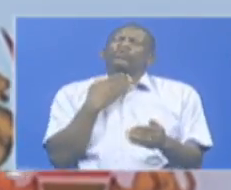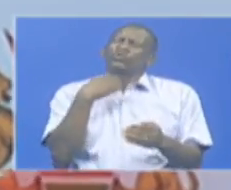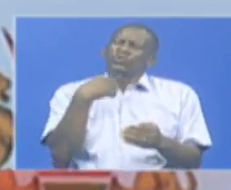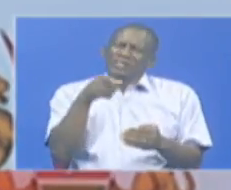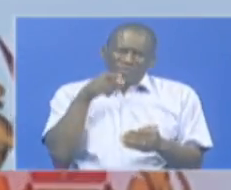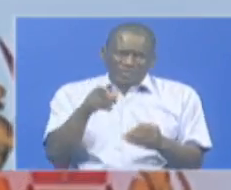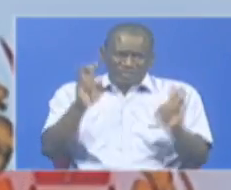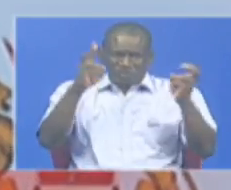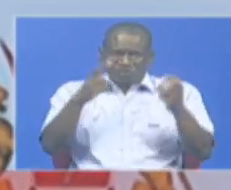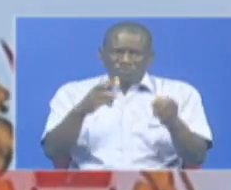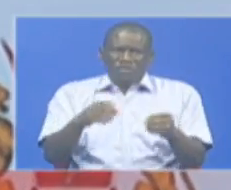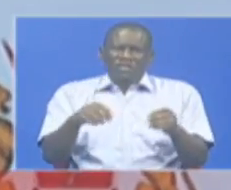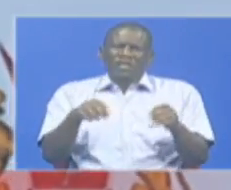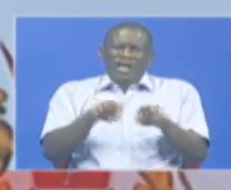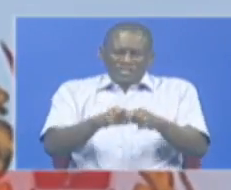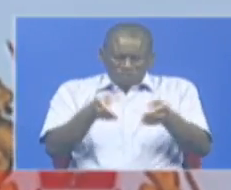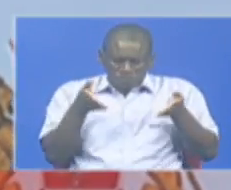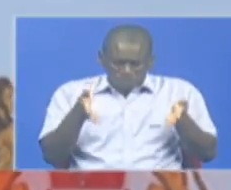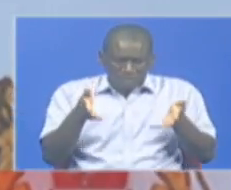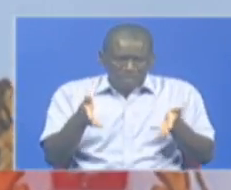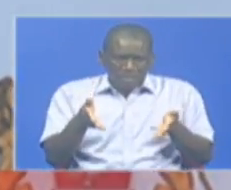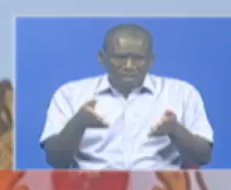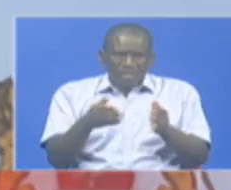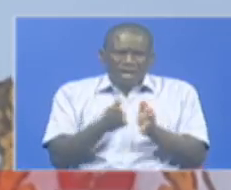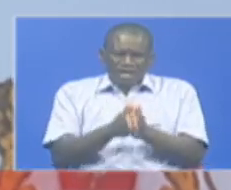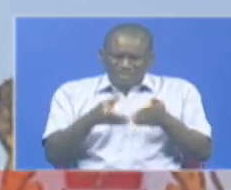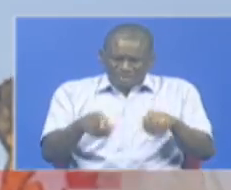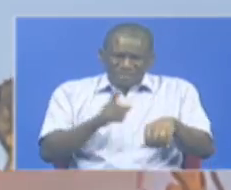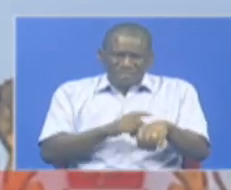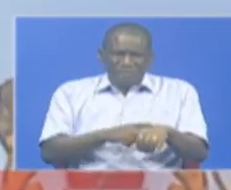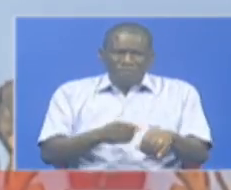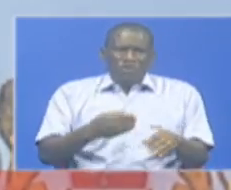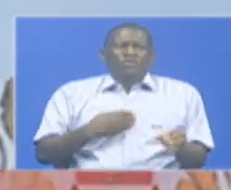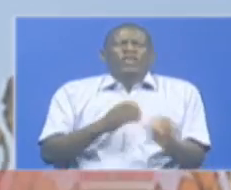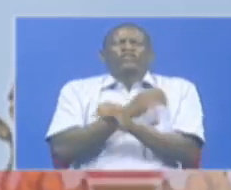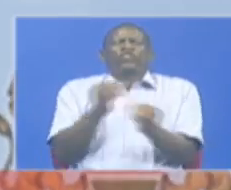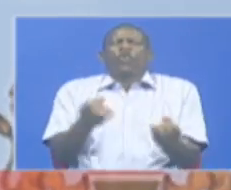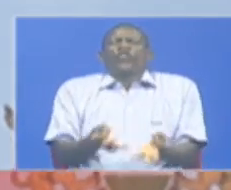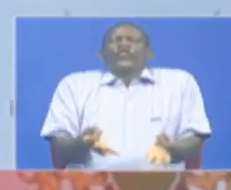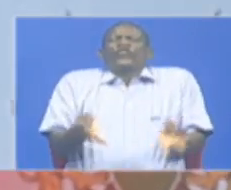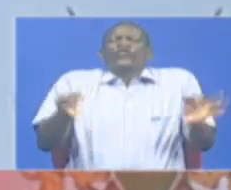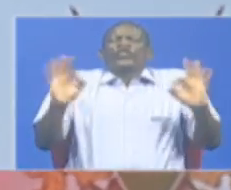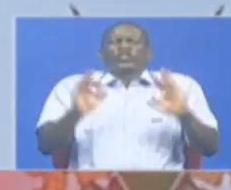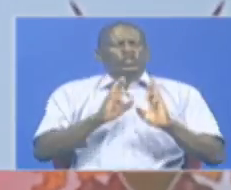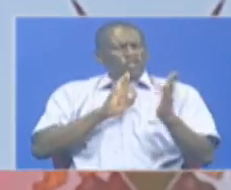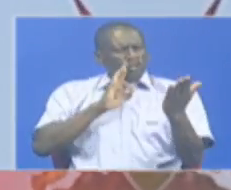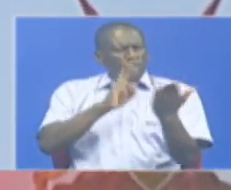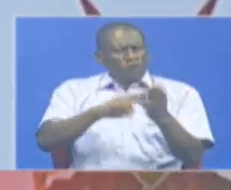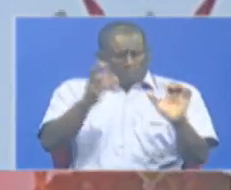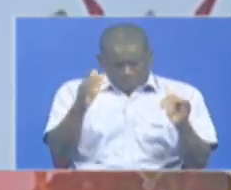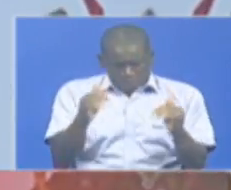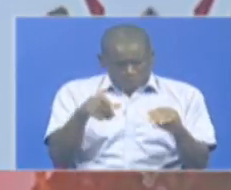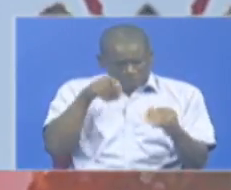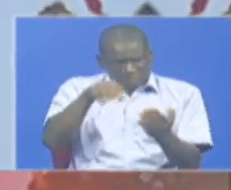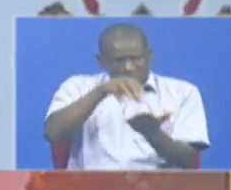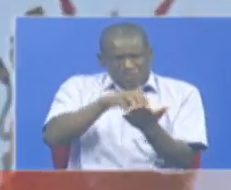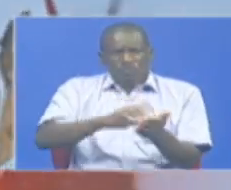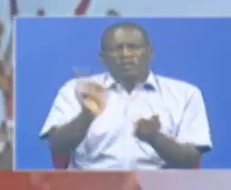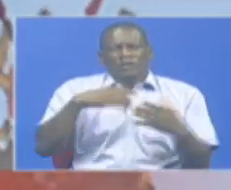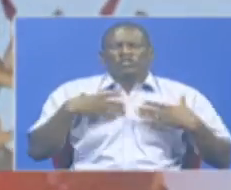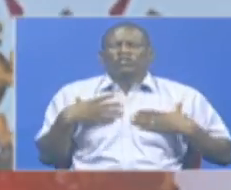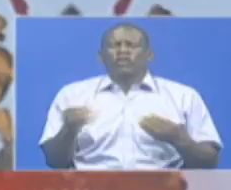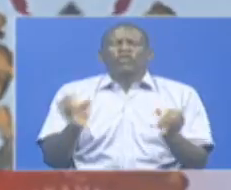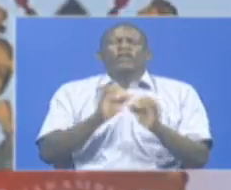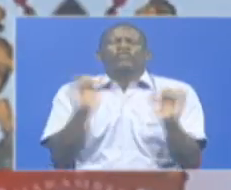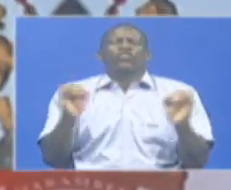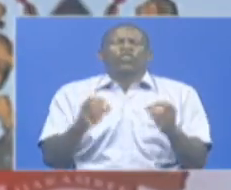is that as it stands today and at this time, we have no formal official reporting of these cases to the Ministry of Health.